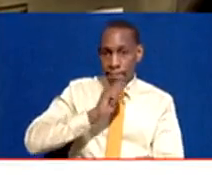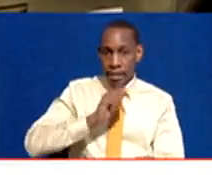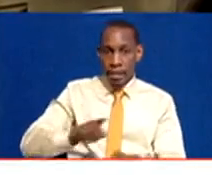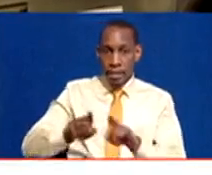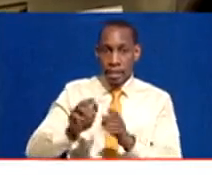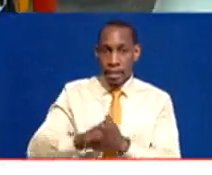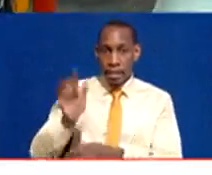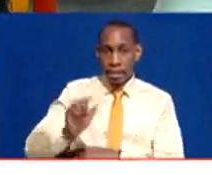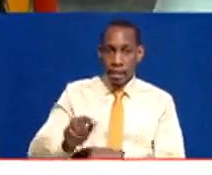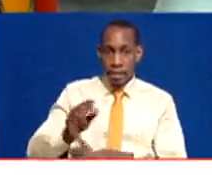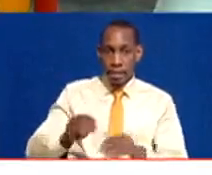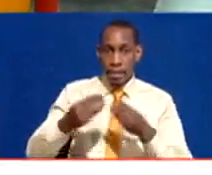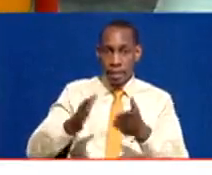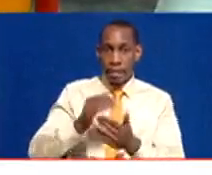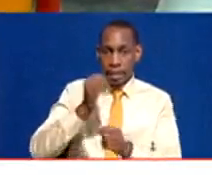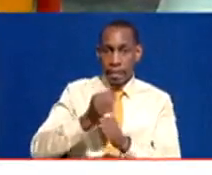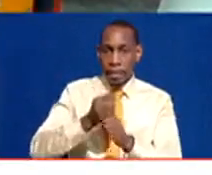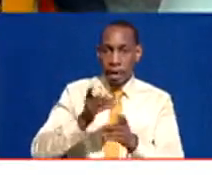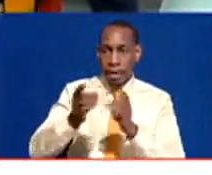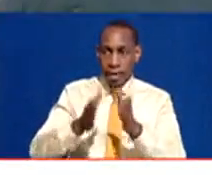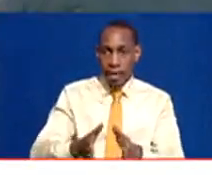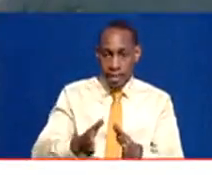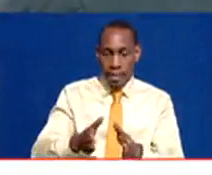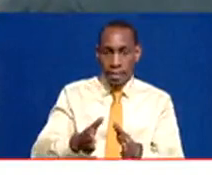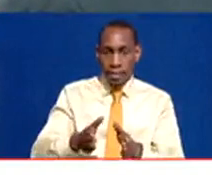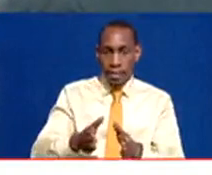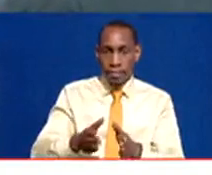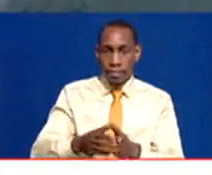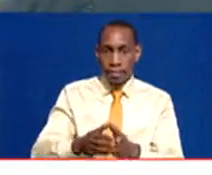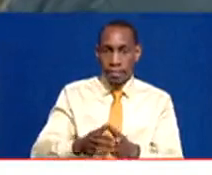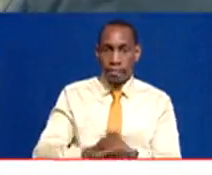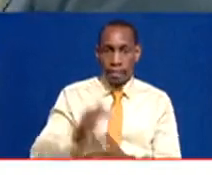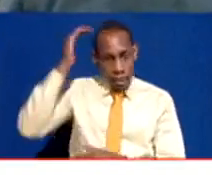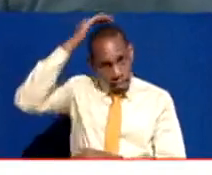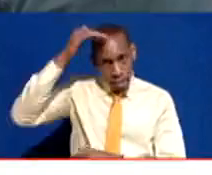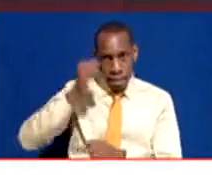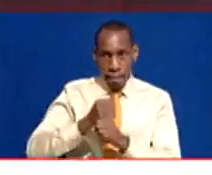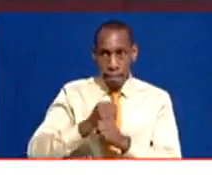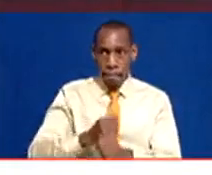as well as its regional sales and performance director for its Dubai operations.